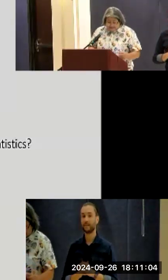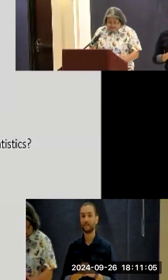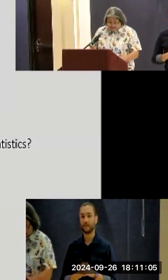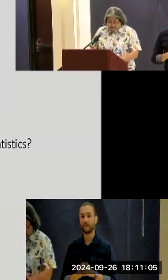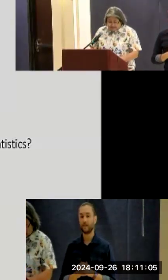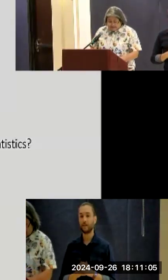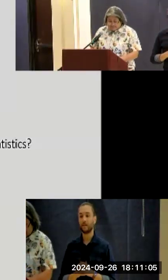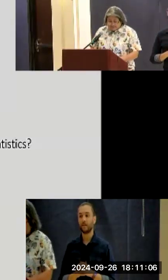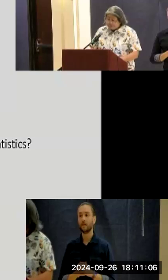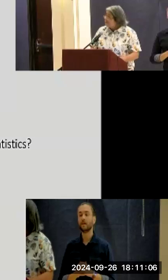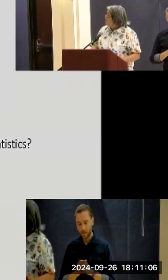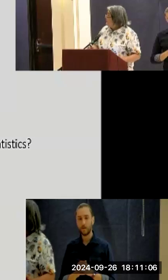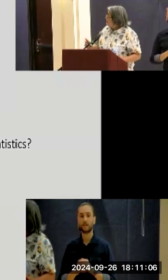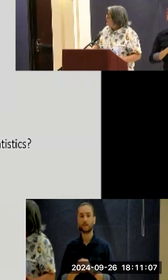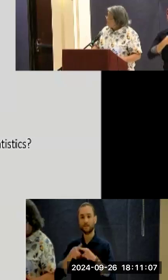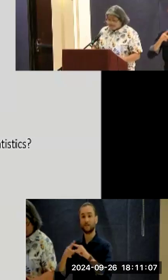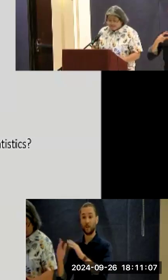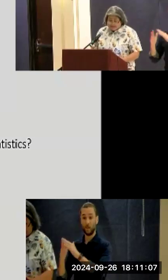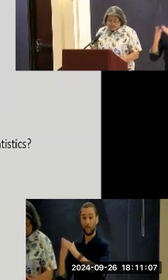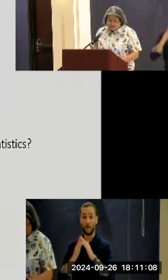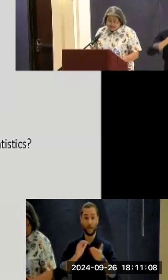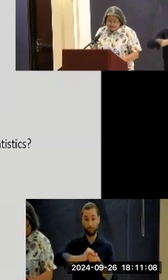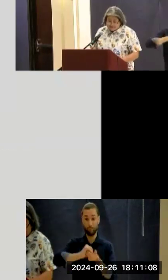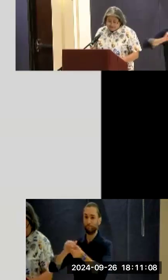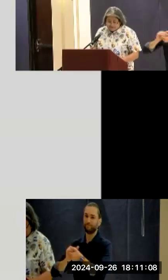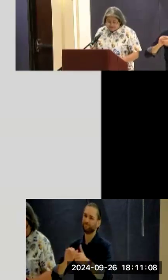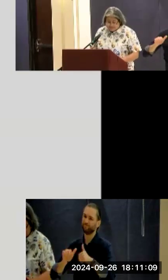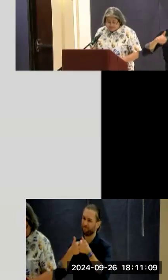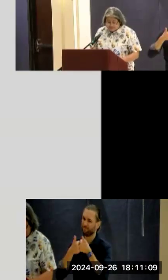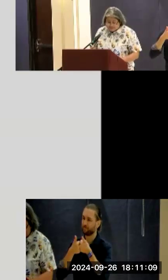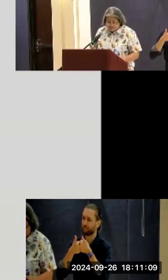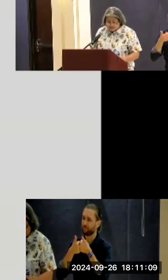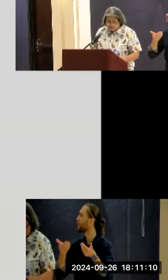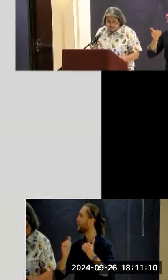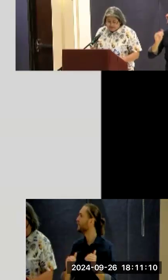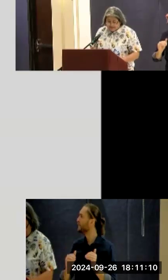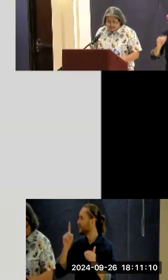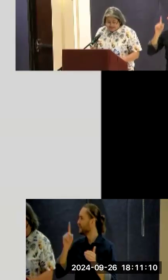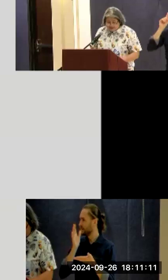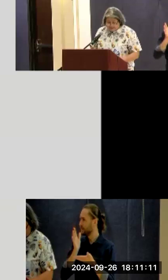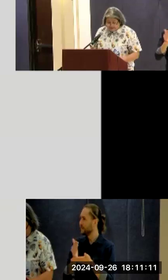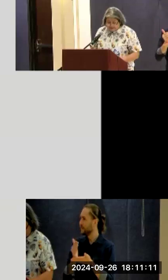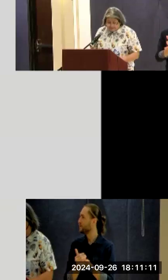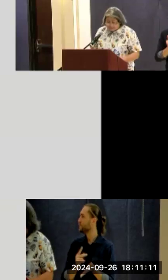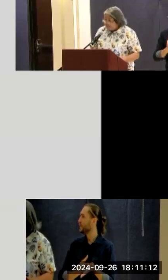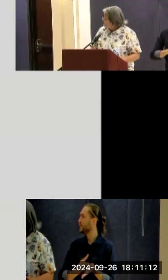alliance difficult. Oh, can we skip down to psychiatric mental disabilities and Asian